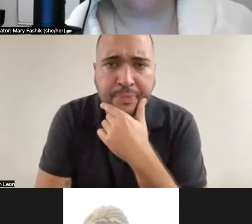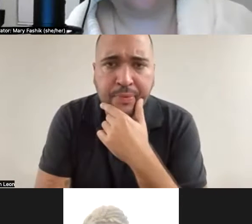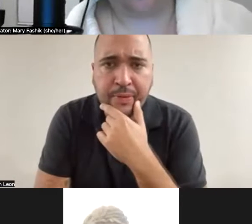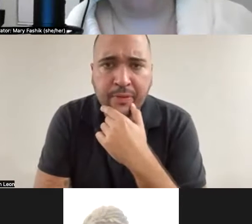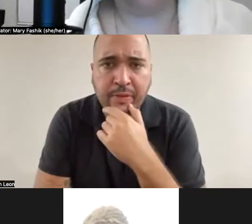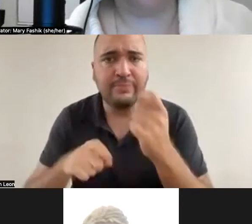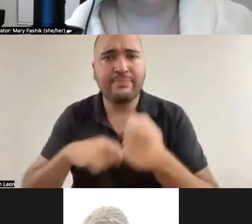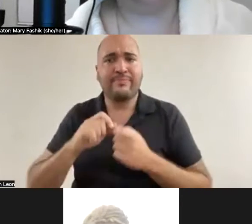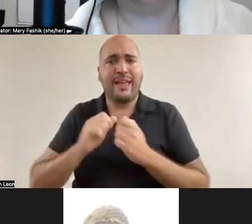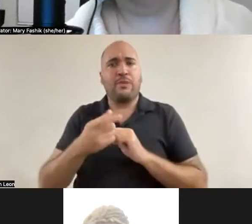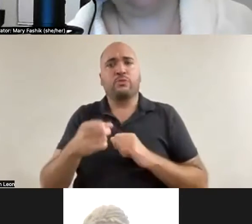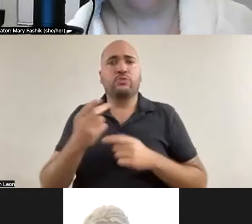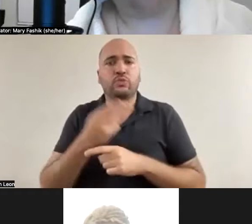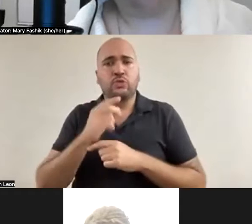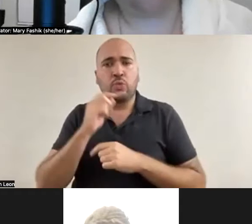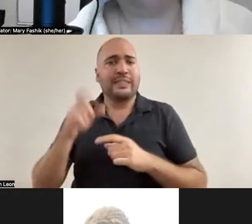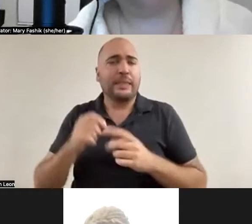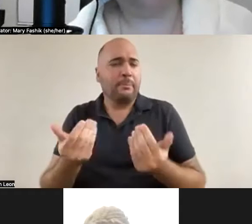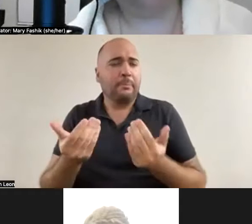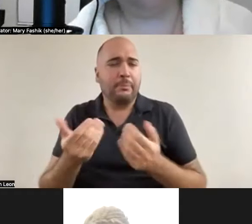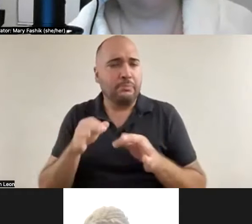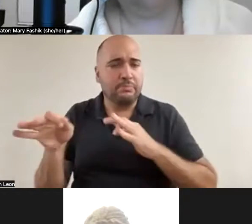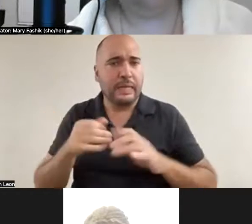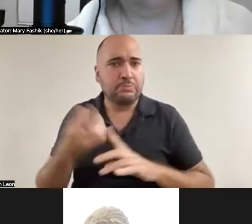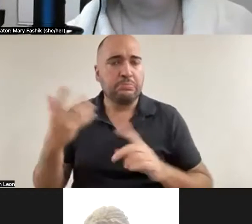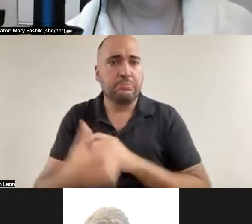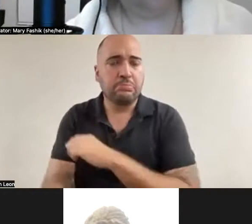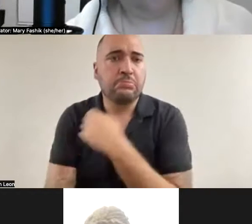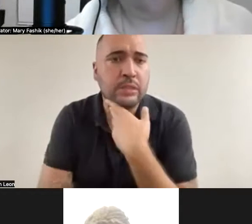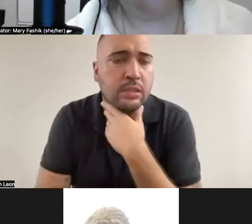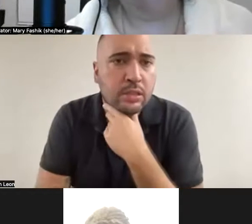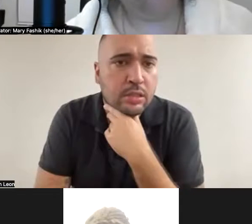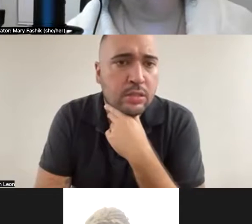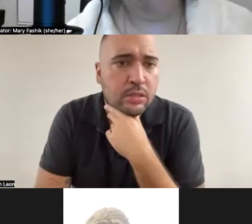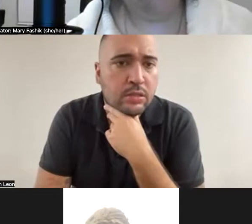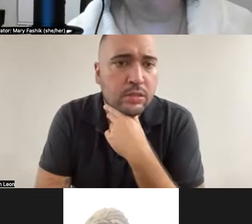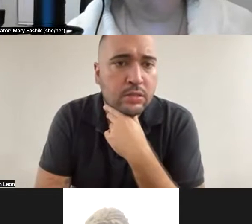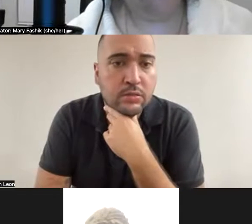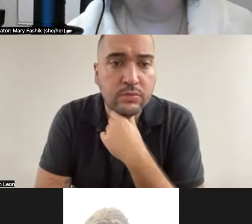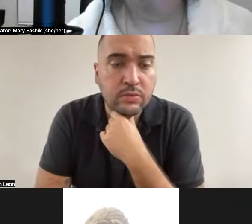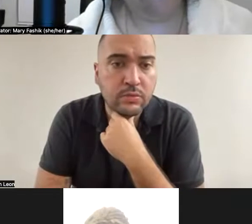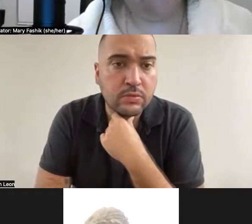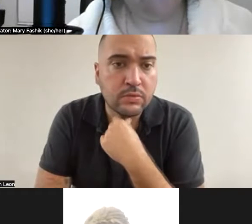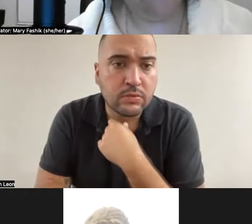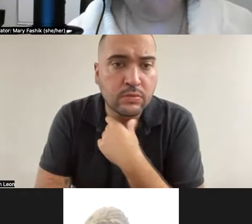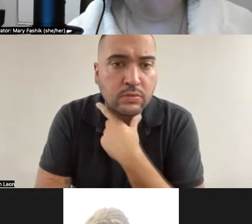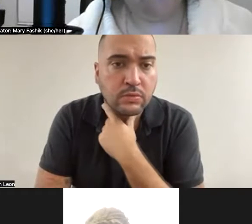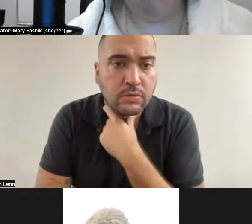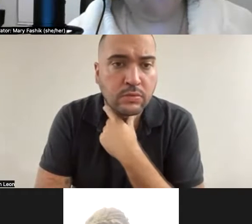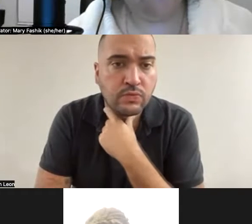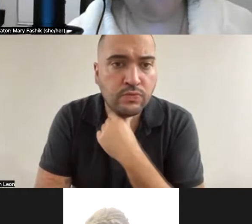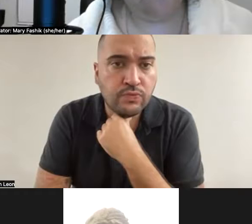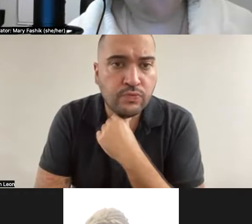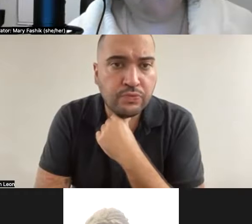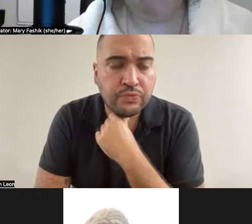specifically, how are you using WhatsApp? So in the area where the coffee